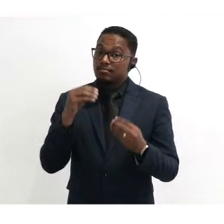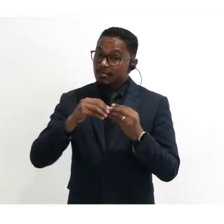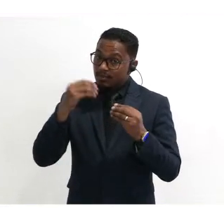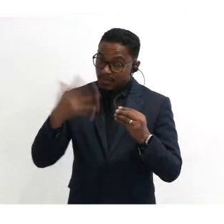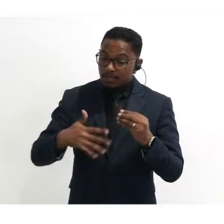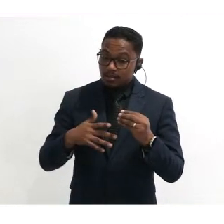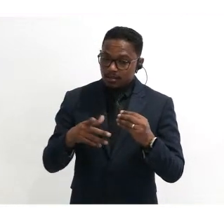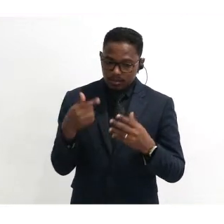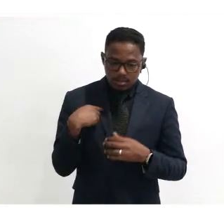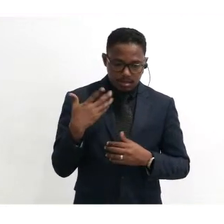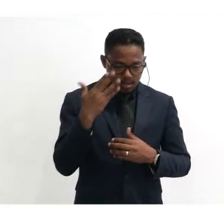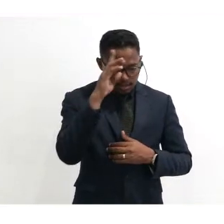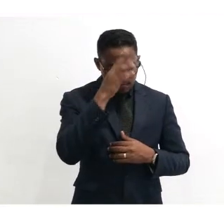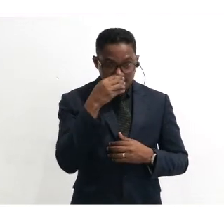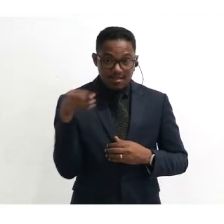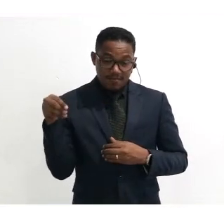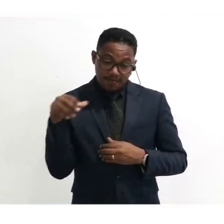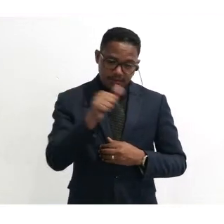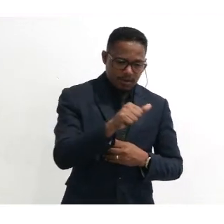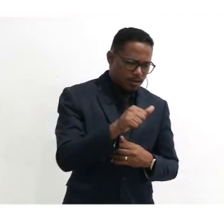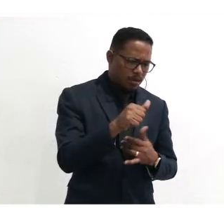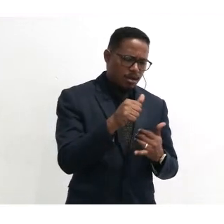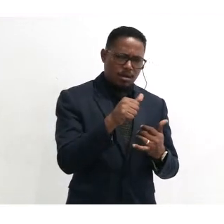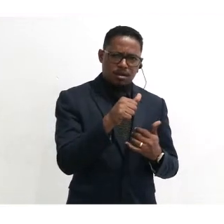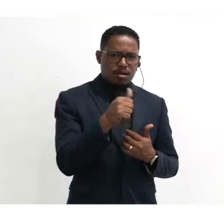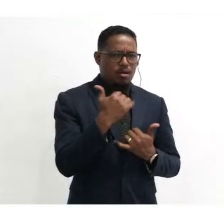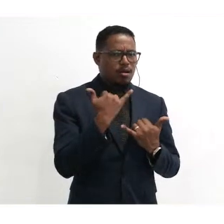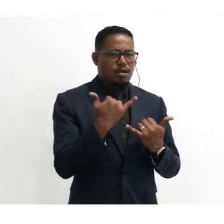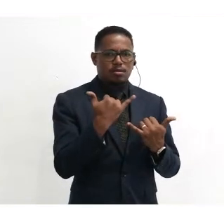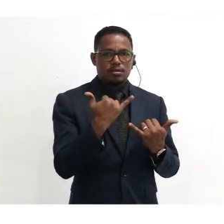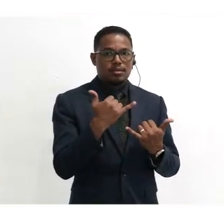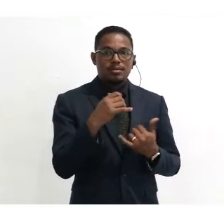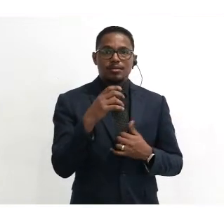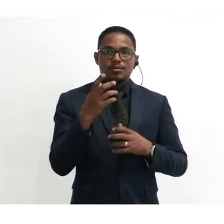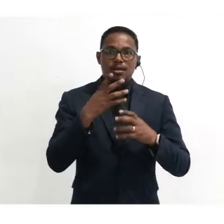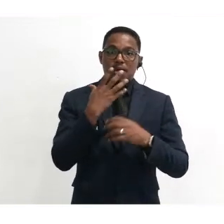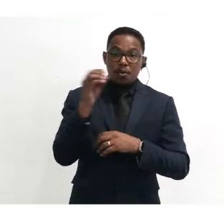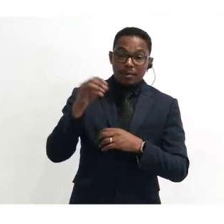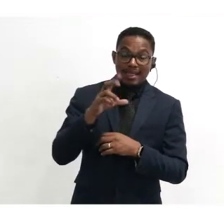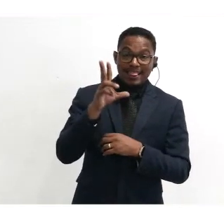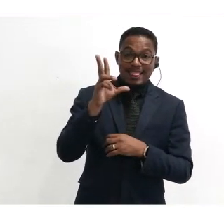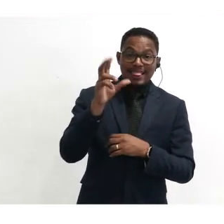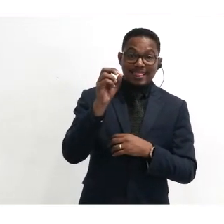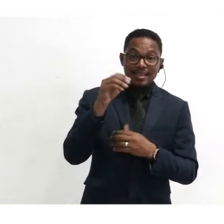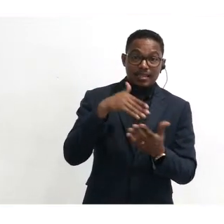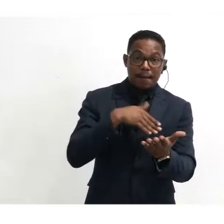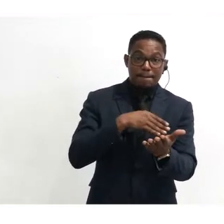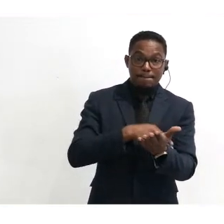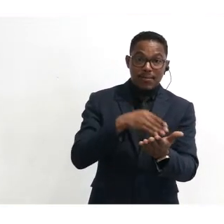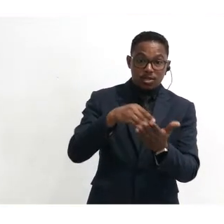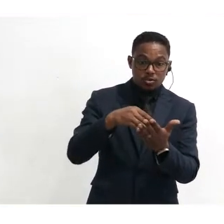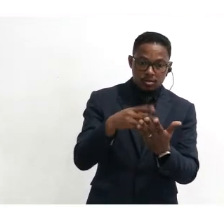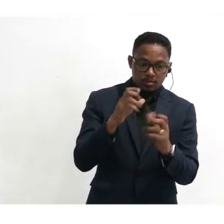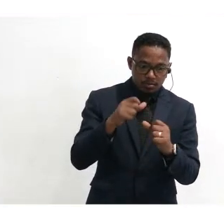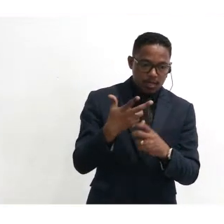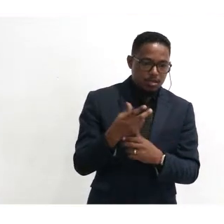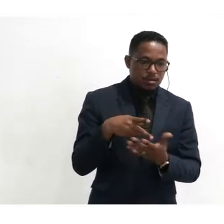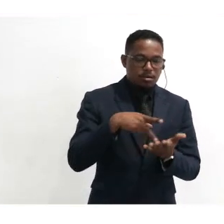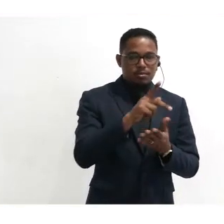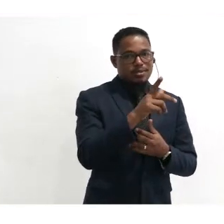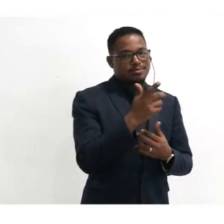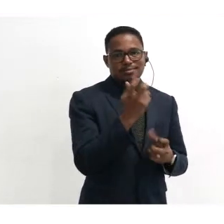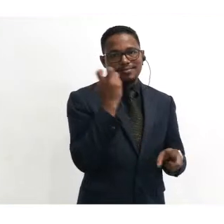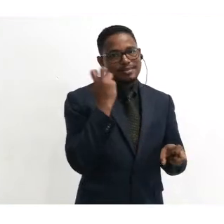happen anytime soon. I mean, I'm sure there'll be some additional automation over time, but I don't think it'll take over the